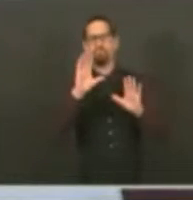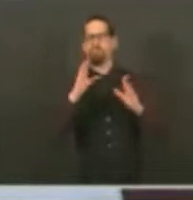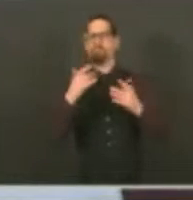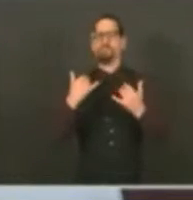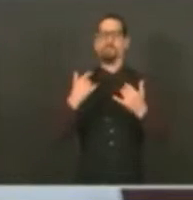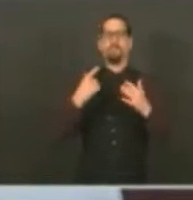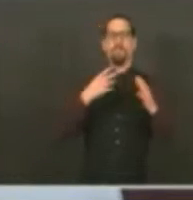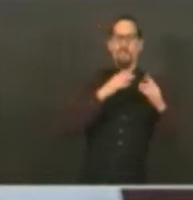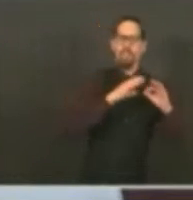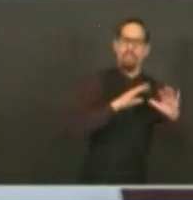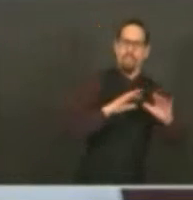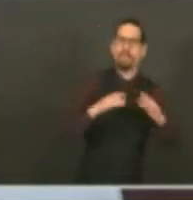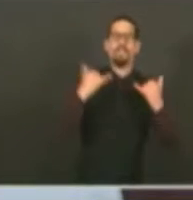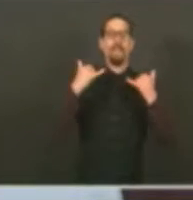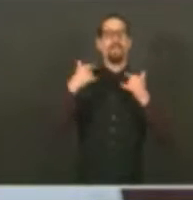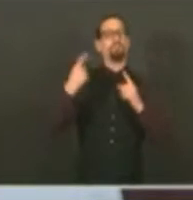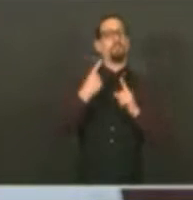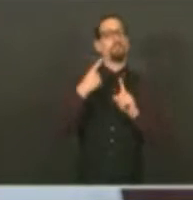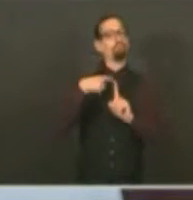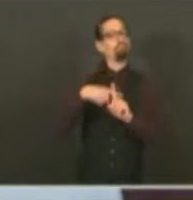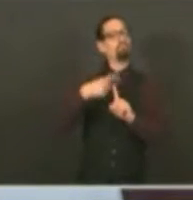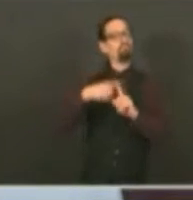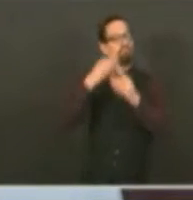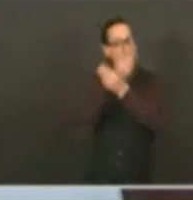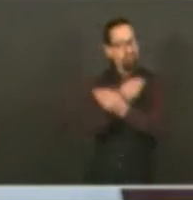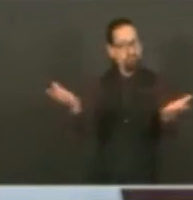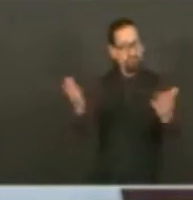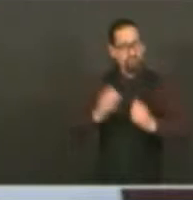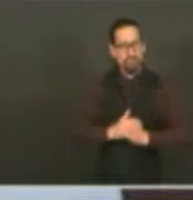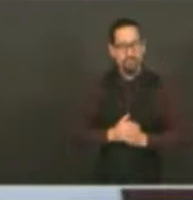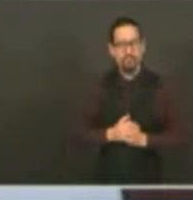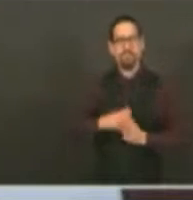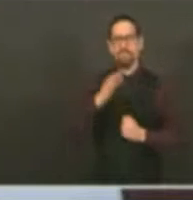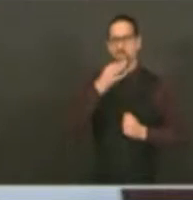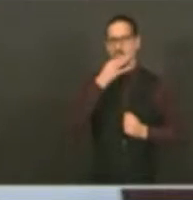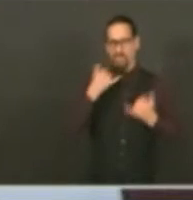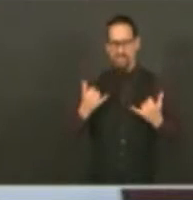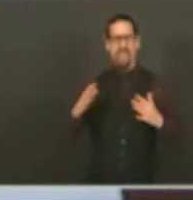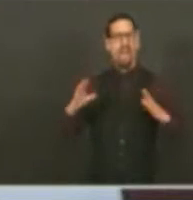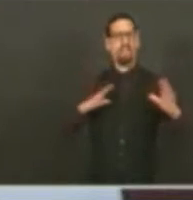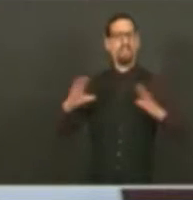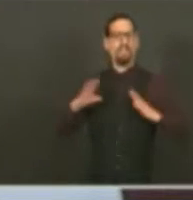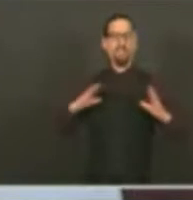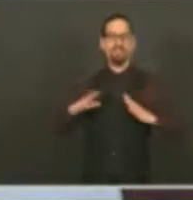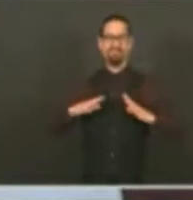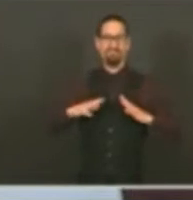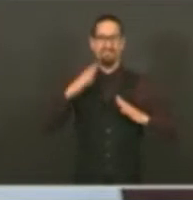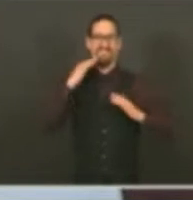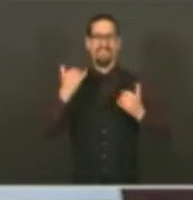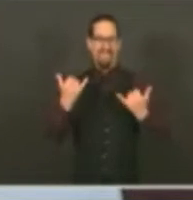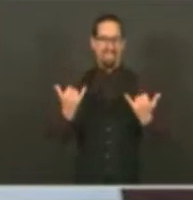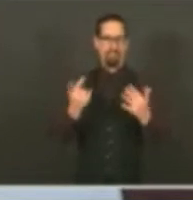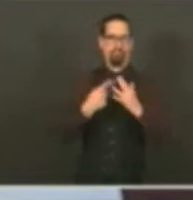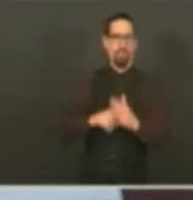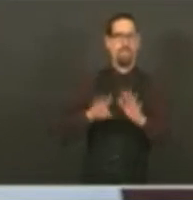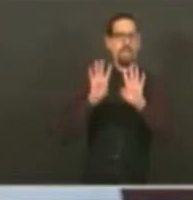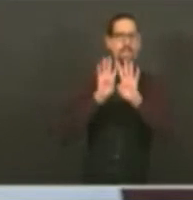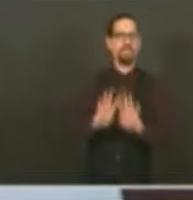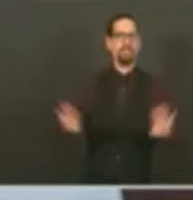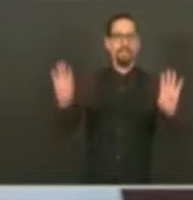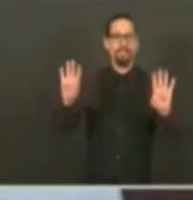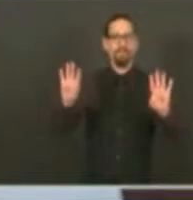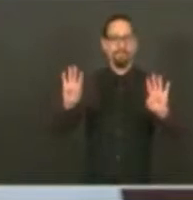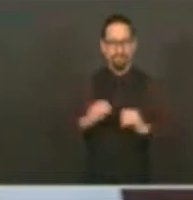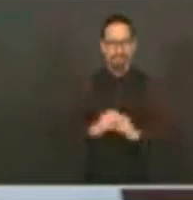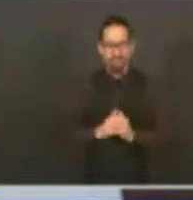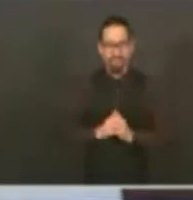not going to be the way you would want it to be this year. It joins a long list of holidays this year that we can't celebrate the